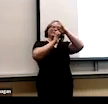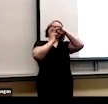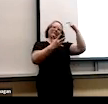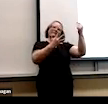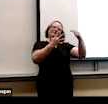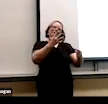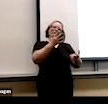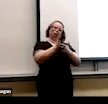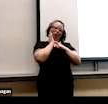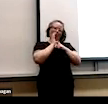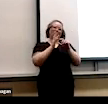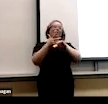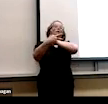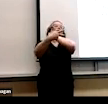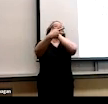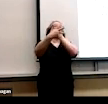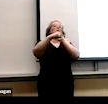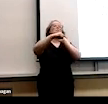have to live in Ontario.